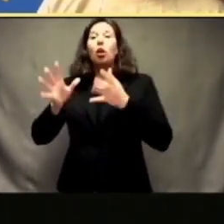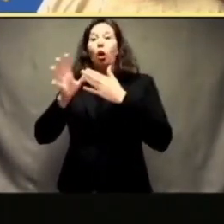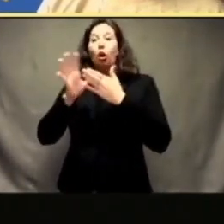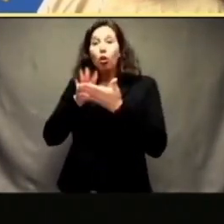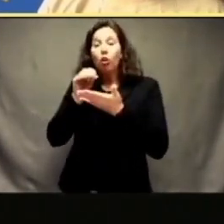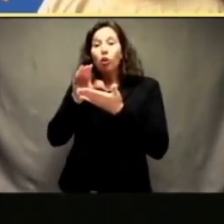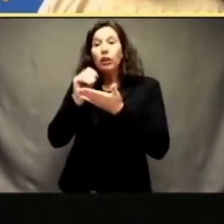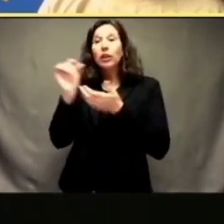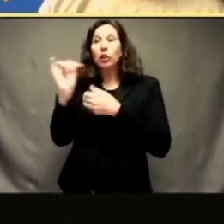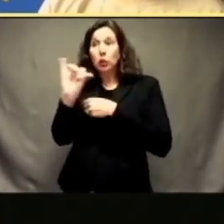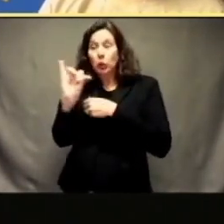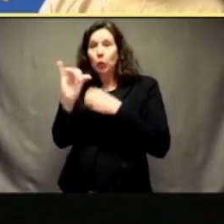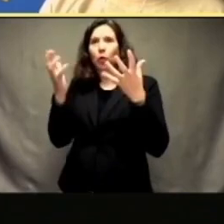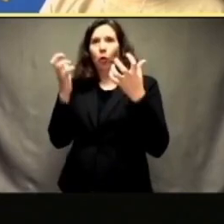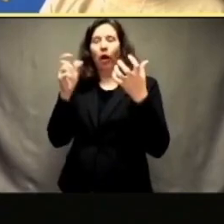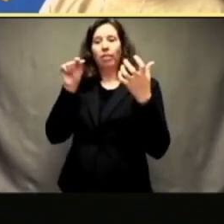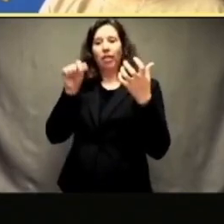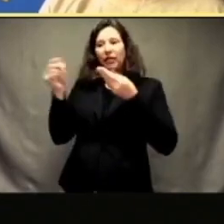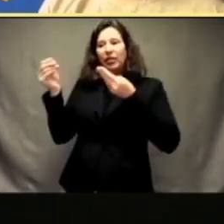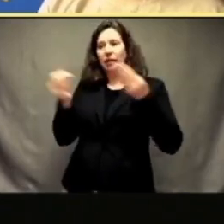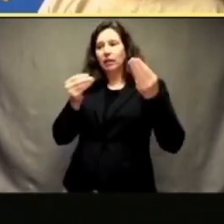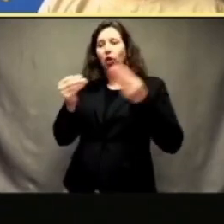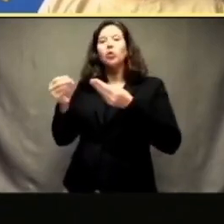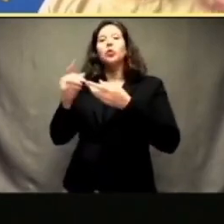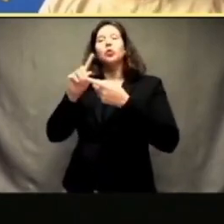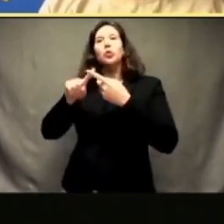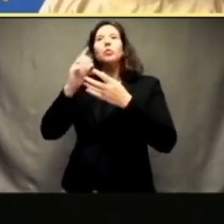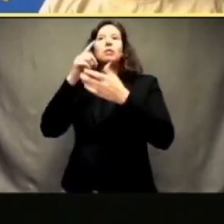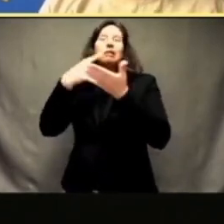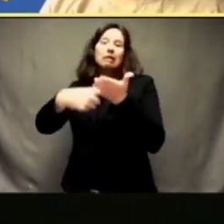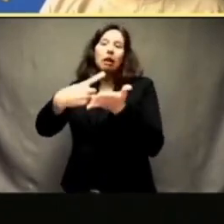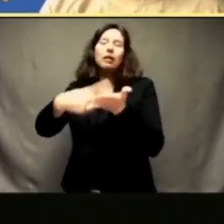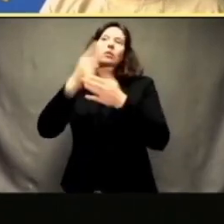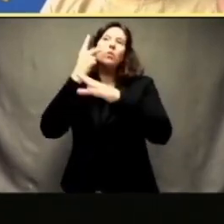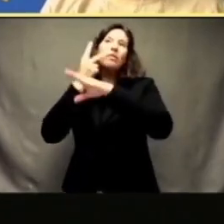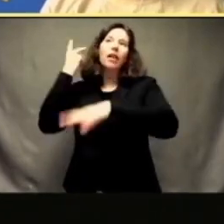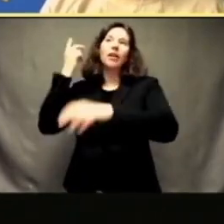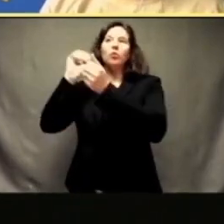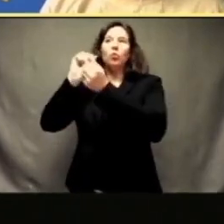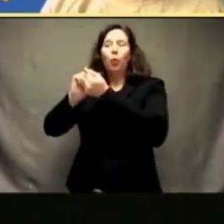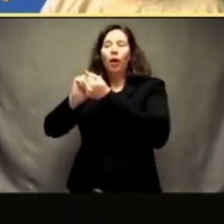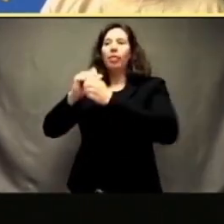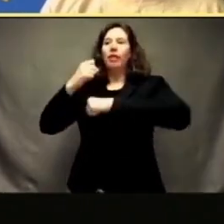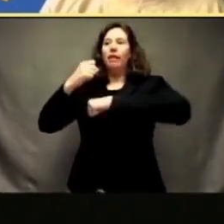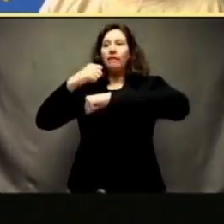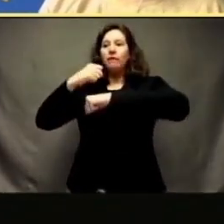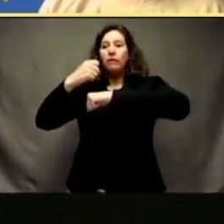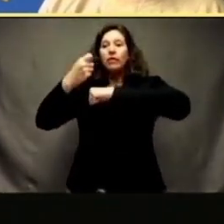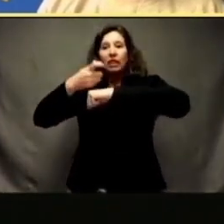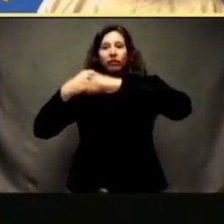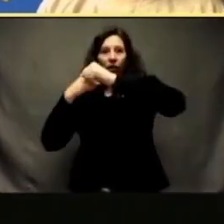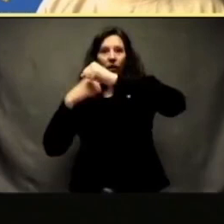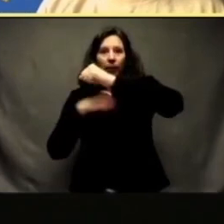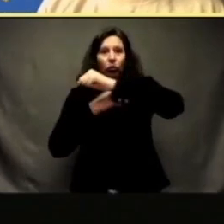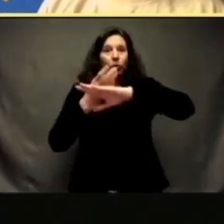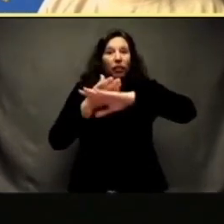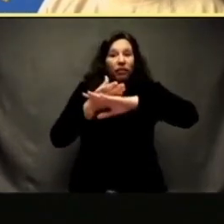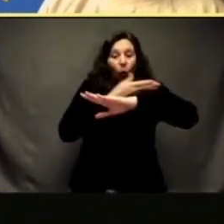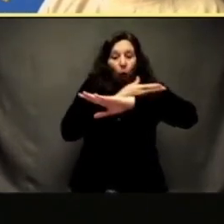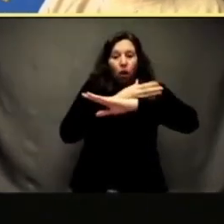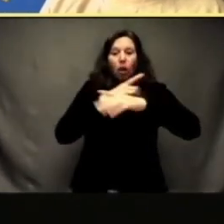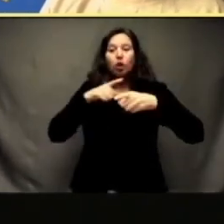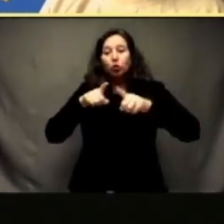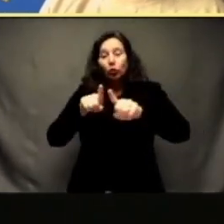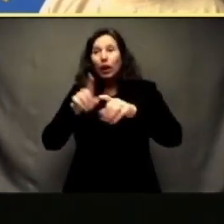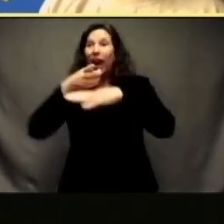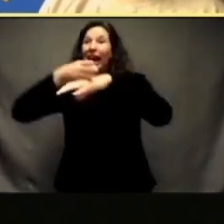for facilitators to discuss and reflect on these fundamentals, these practices, before, during,